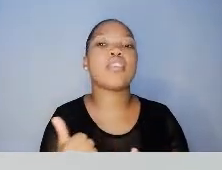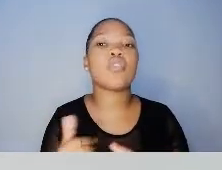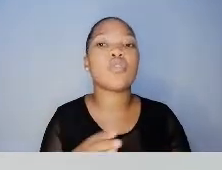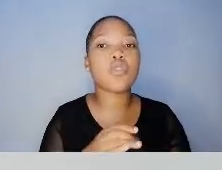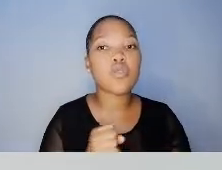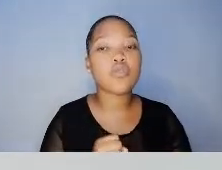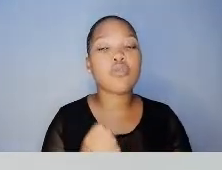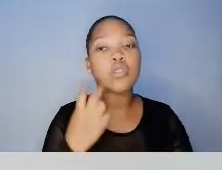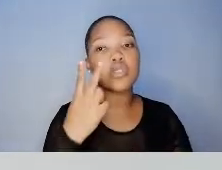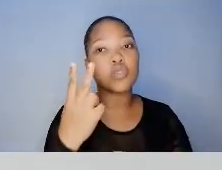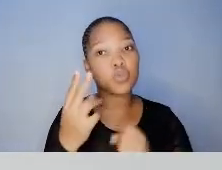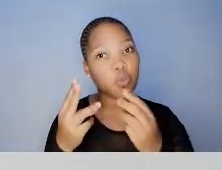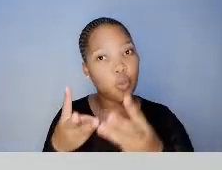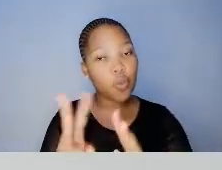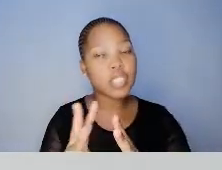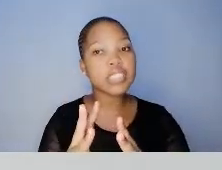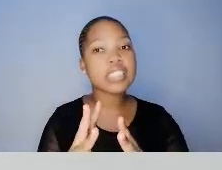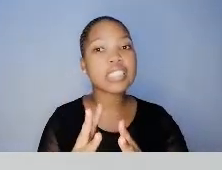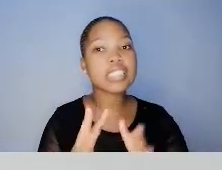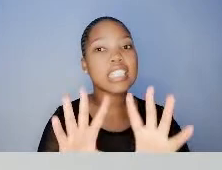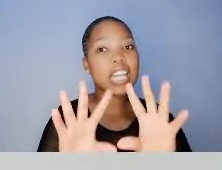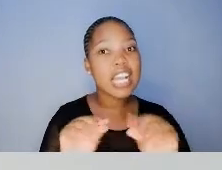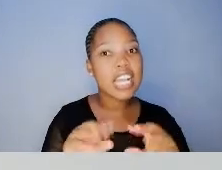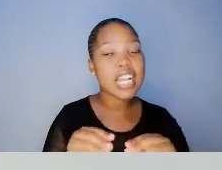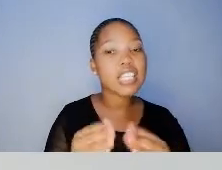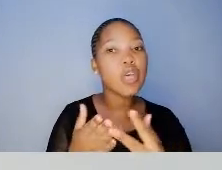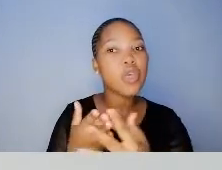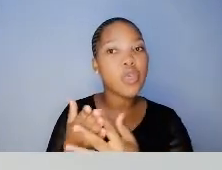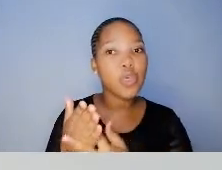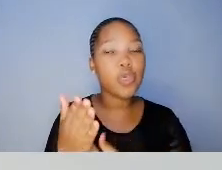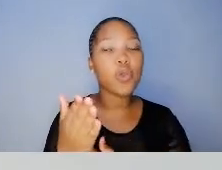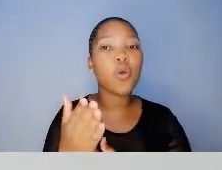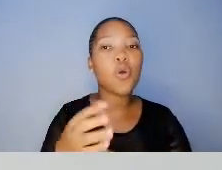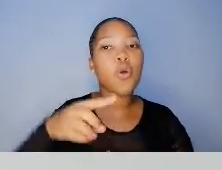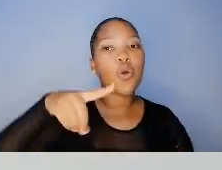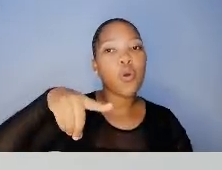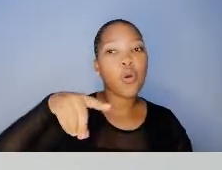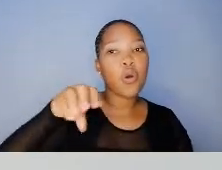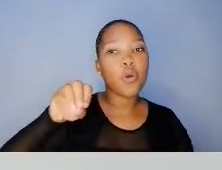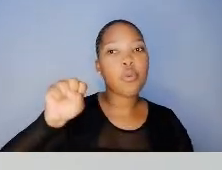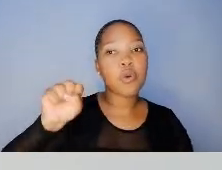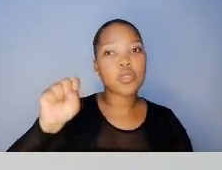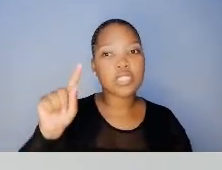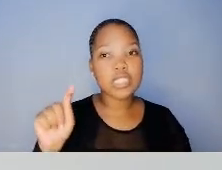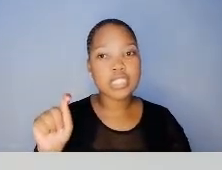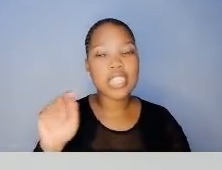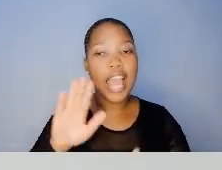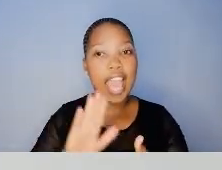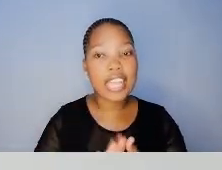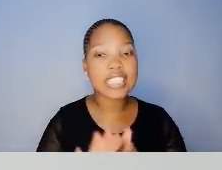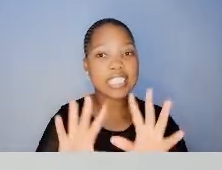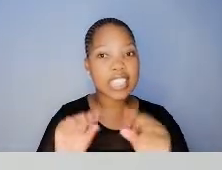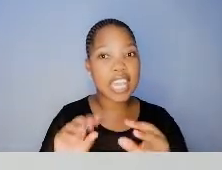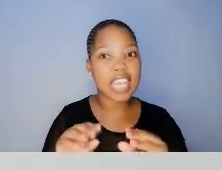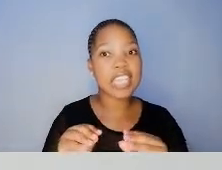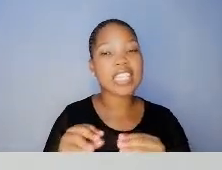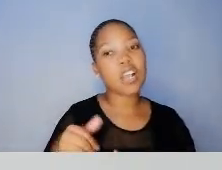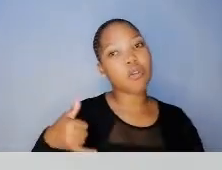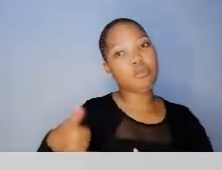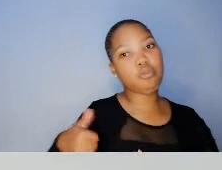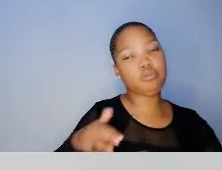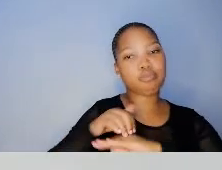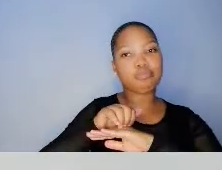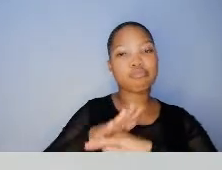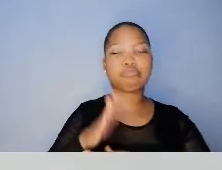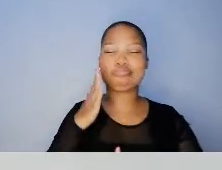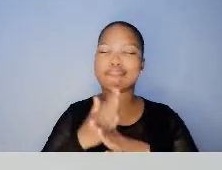told that we're gonna get it in 2 months. The hard copy, it'll fit is through the post, and then the soft copy. And it has been such